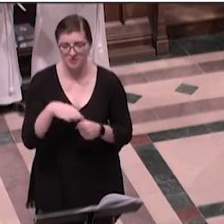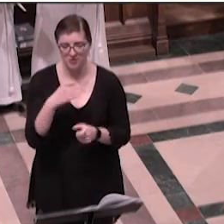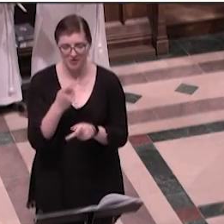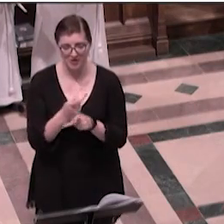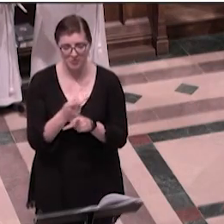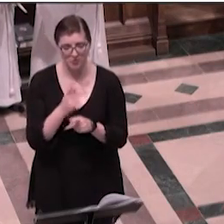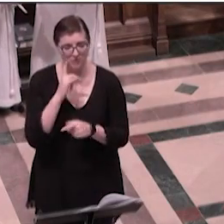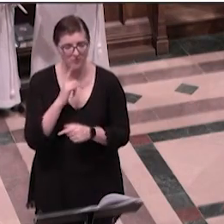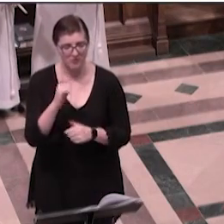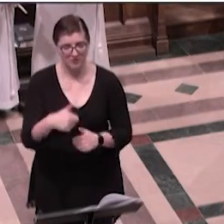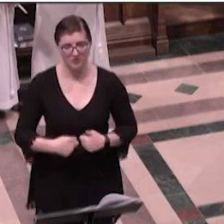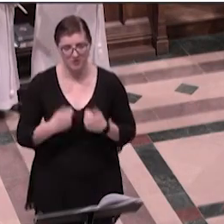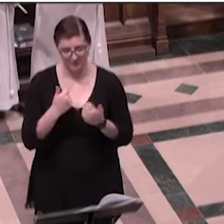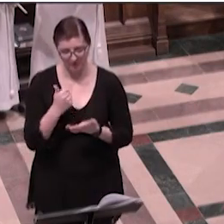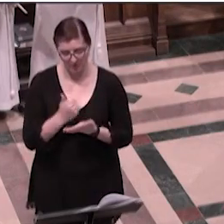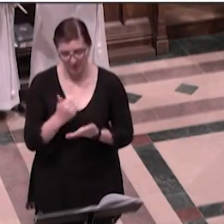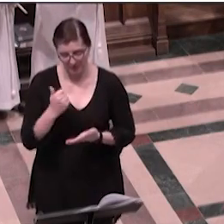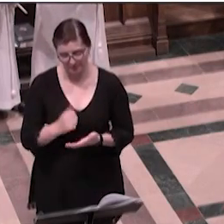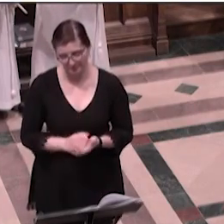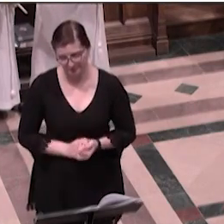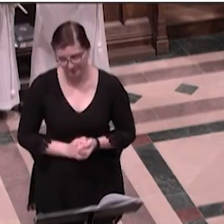life.